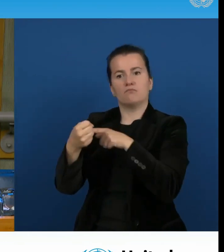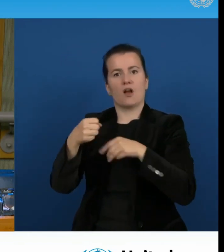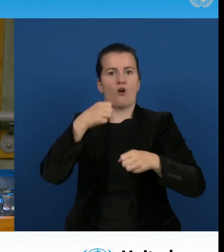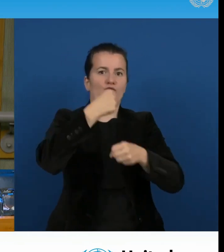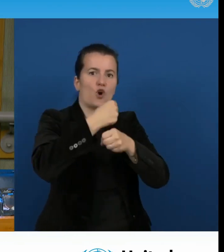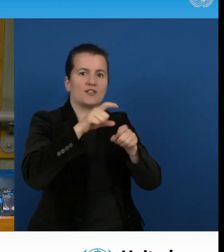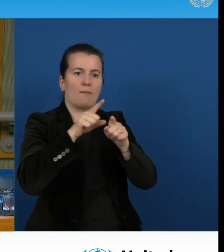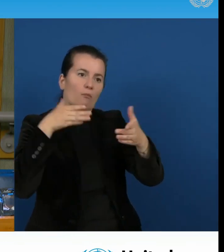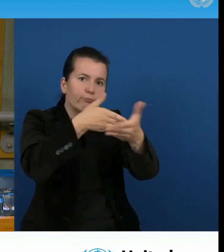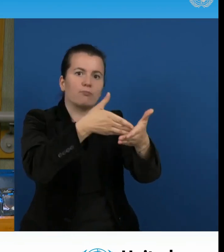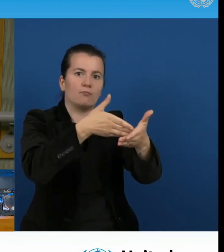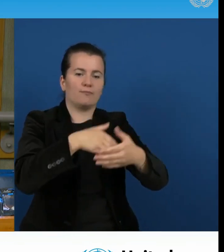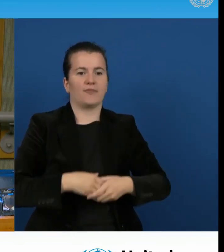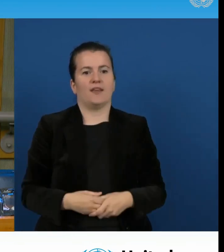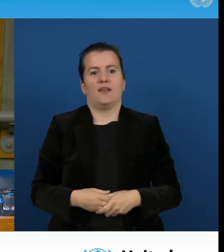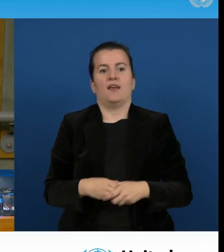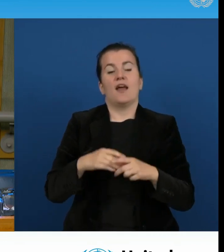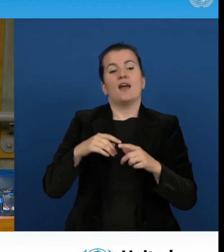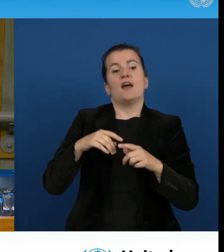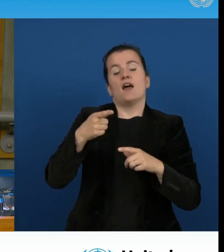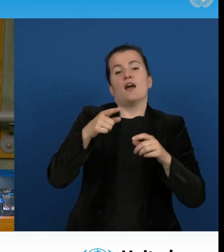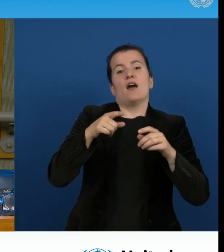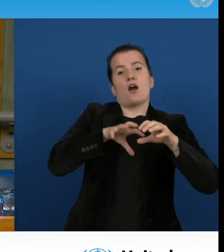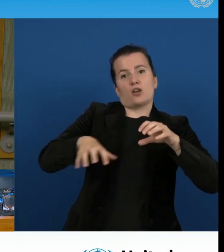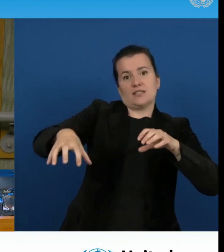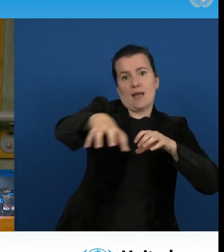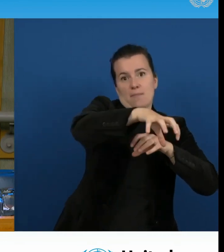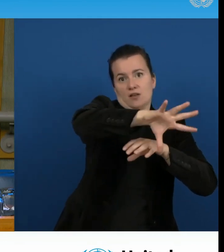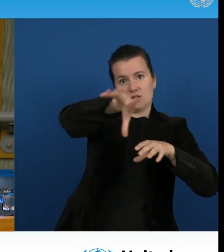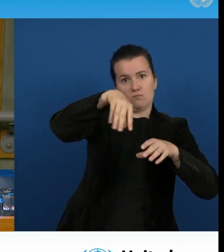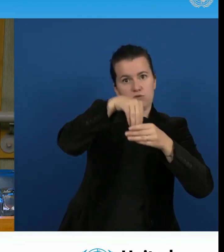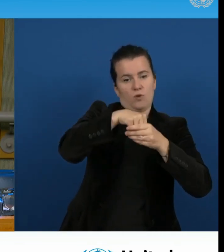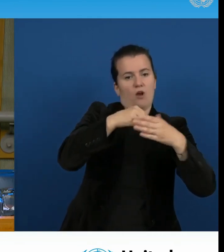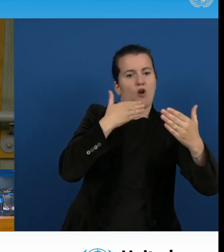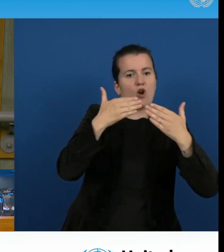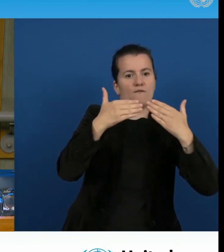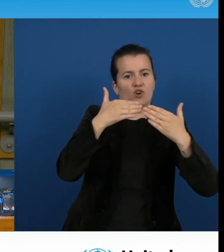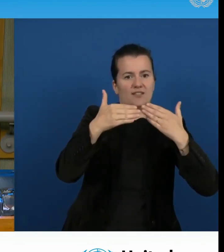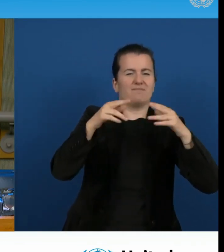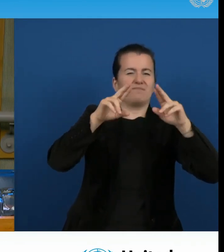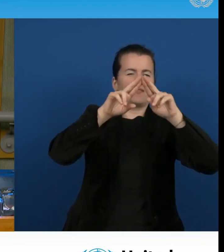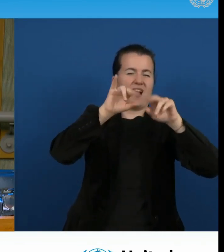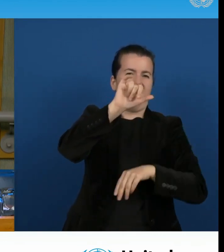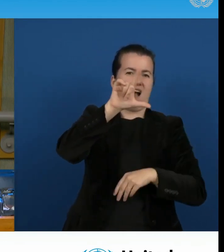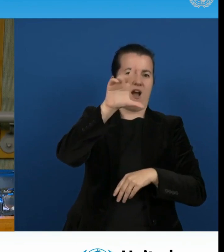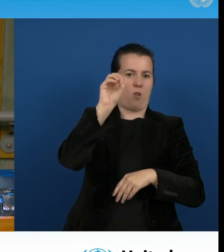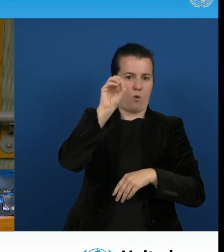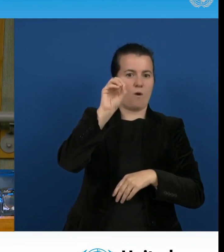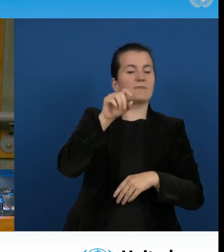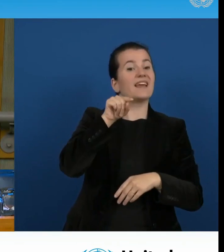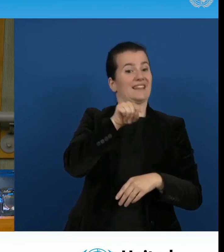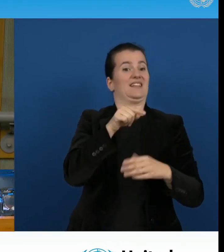in Geneva is holding a general debate on the care economy, and we look forward to the outcome document which will define the work of the